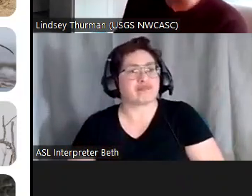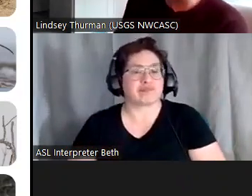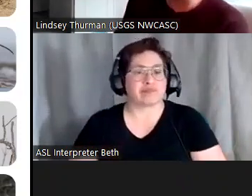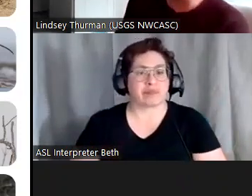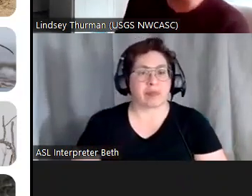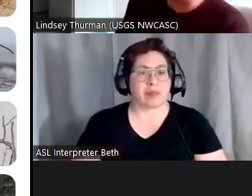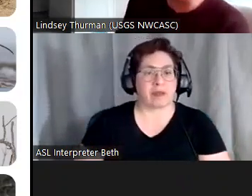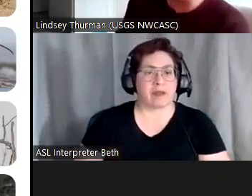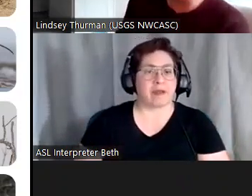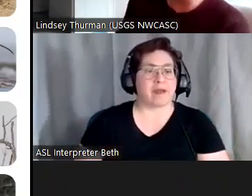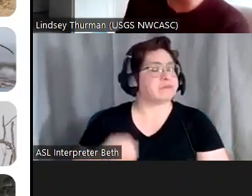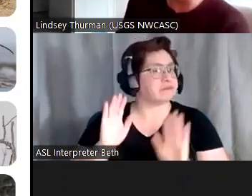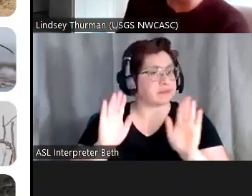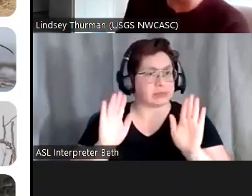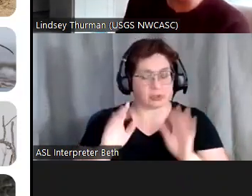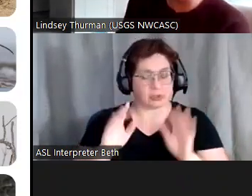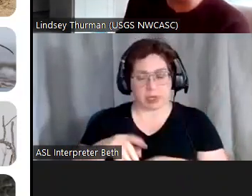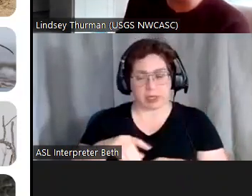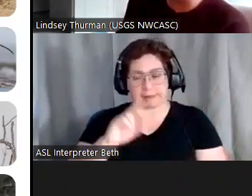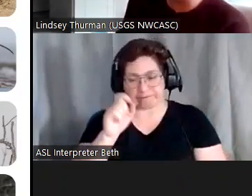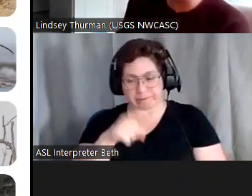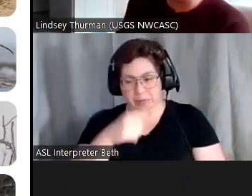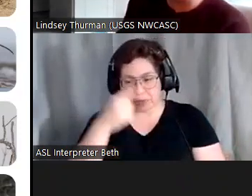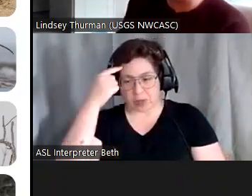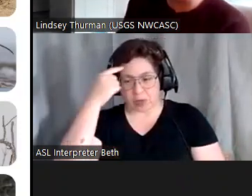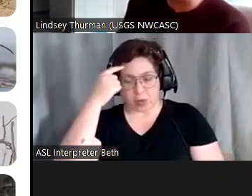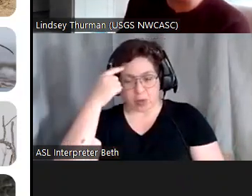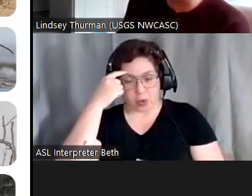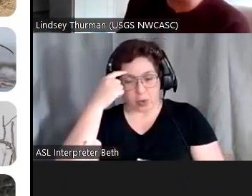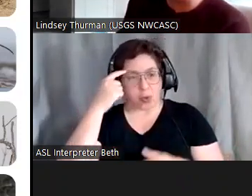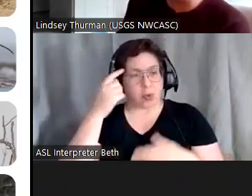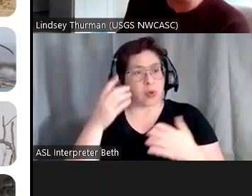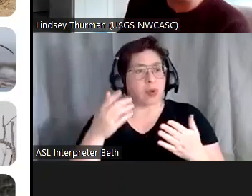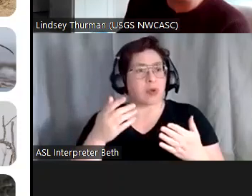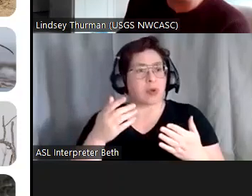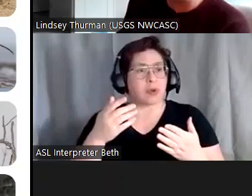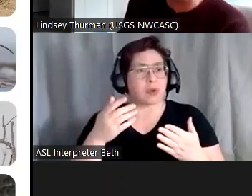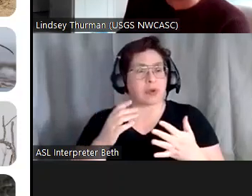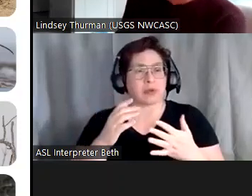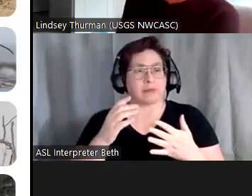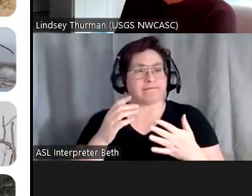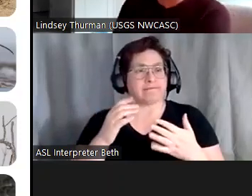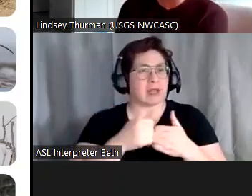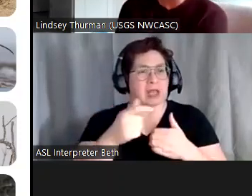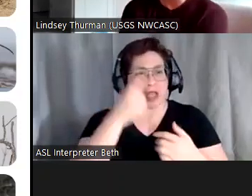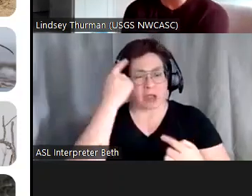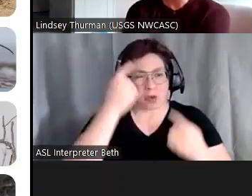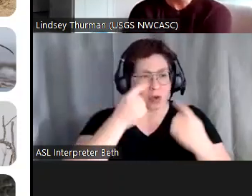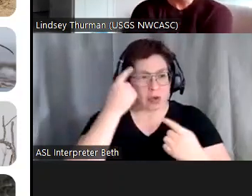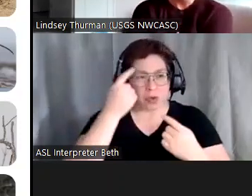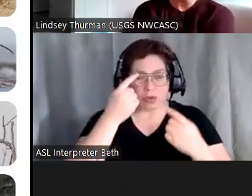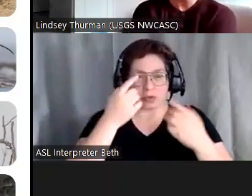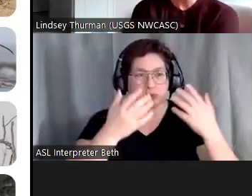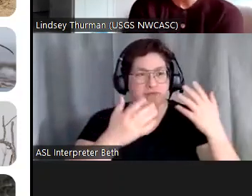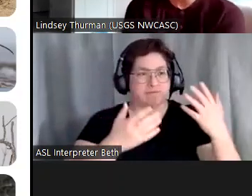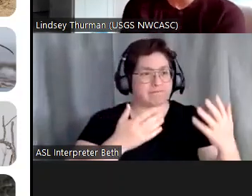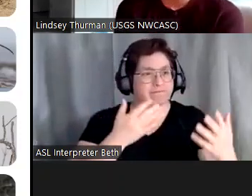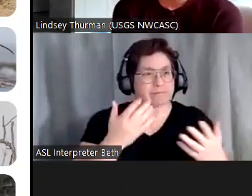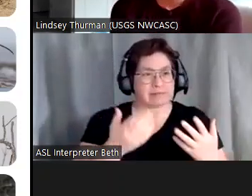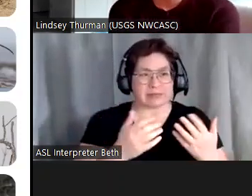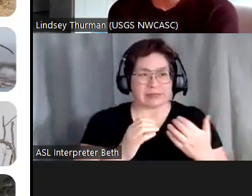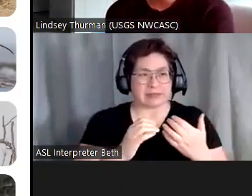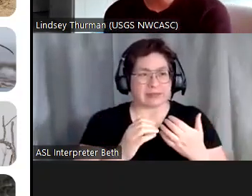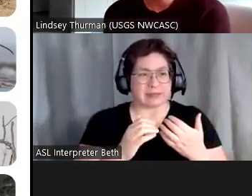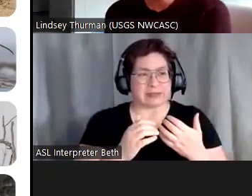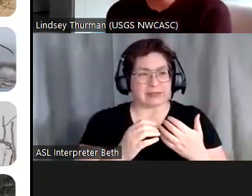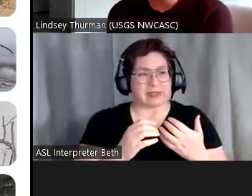Okay, no, that's great. And do you think, you know, it'll be in the form of an atlas? How are you thinking that, you know, how, and is this